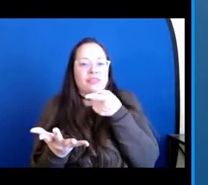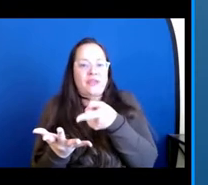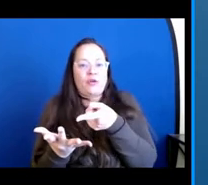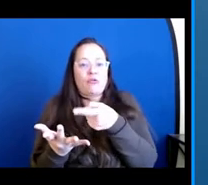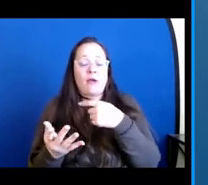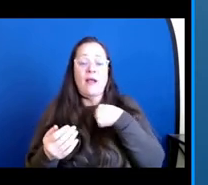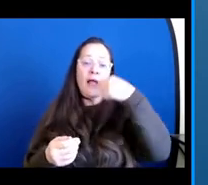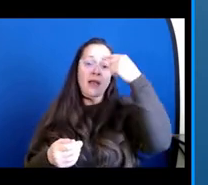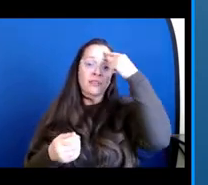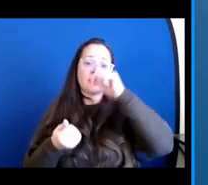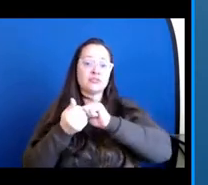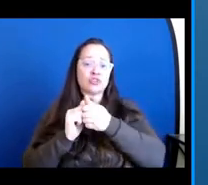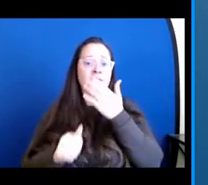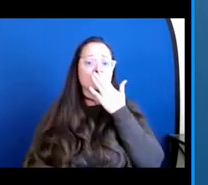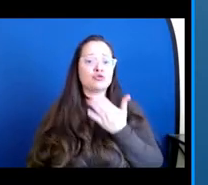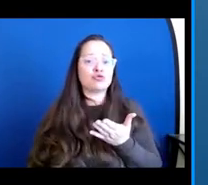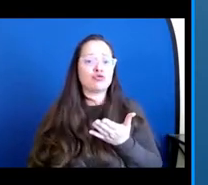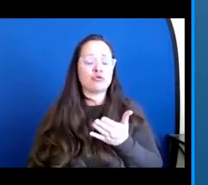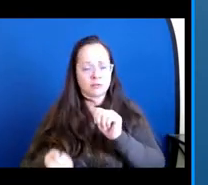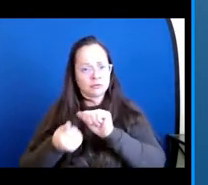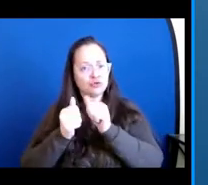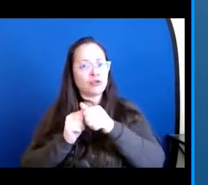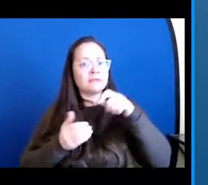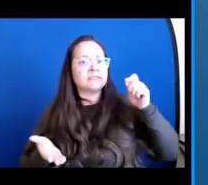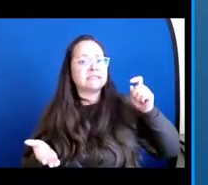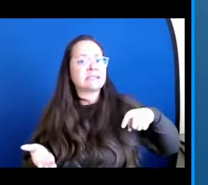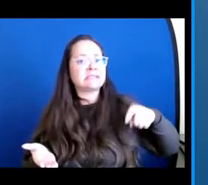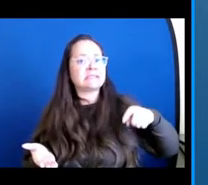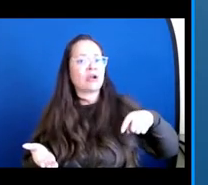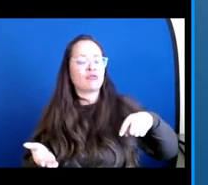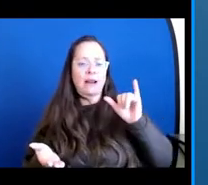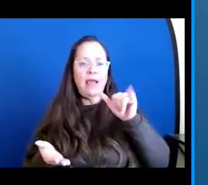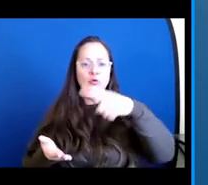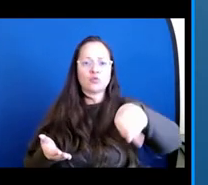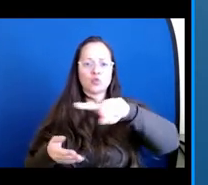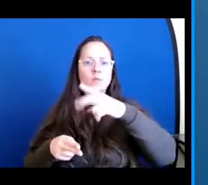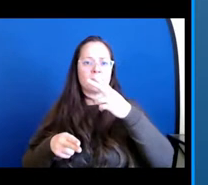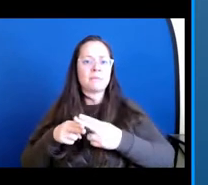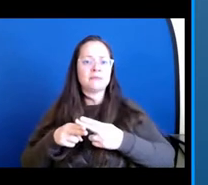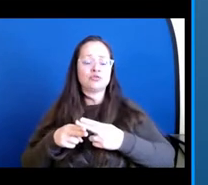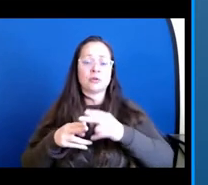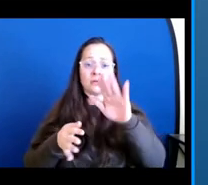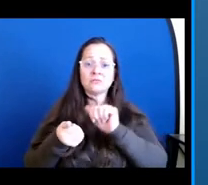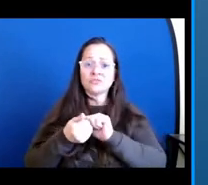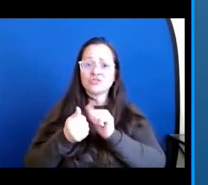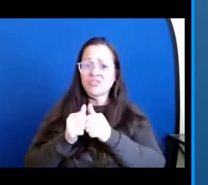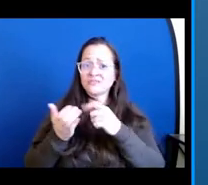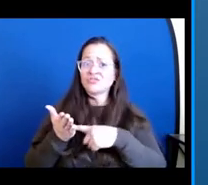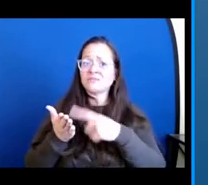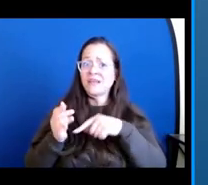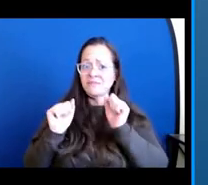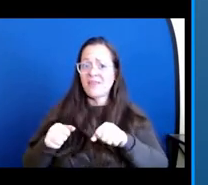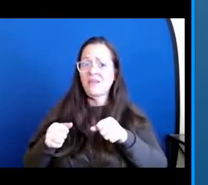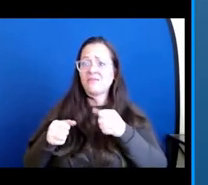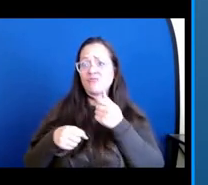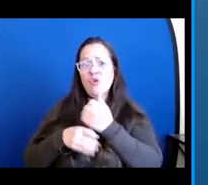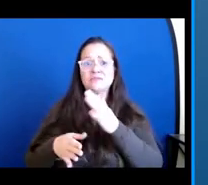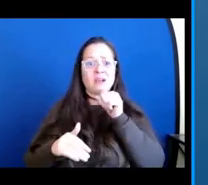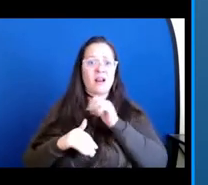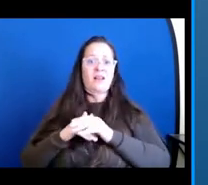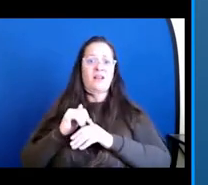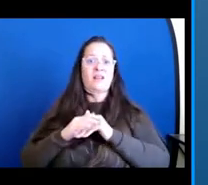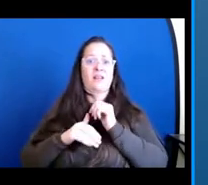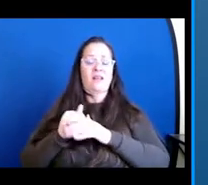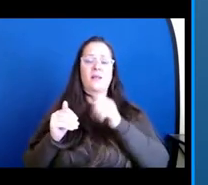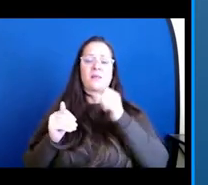believe change is necessary as all of you have made mention of change sometimes can cause tension but it does not have to cause a tear